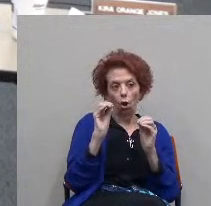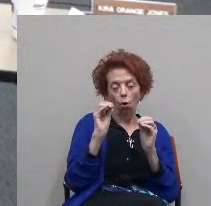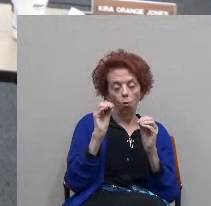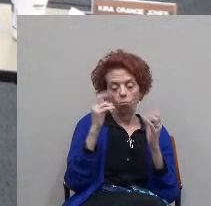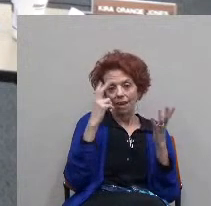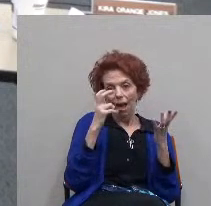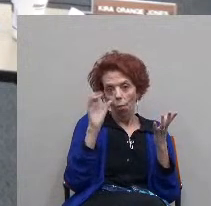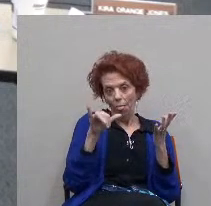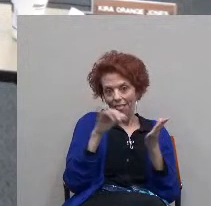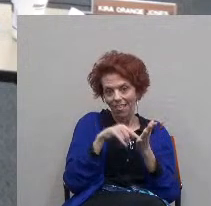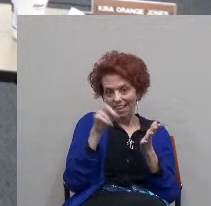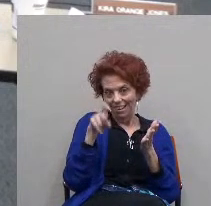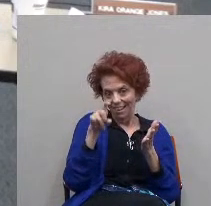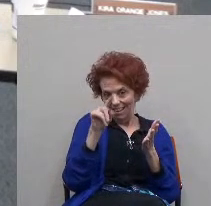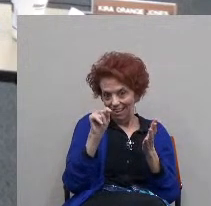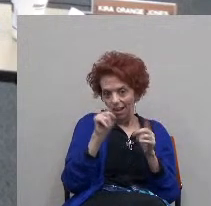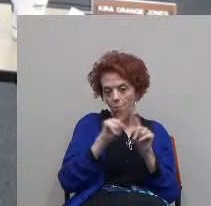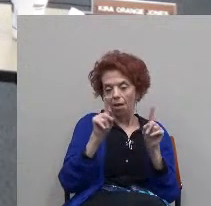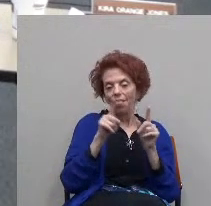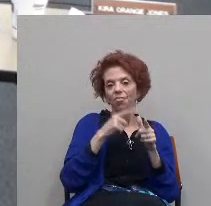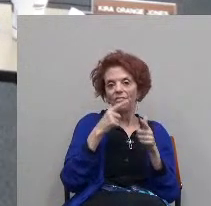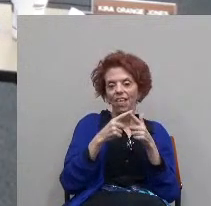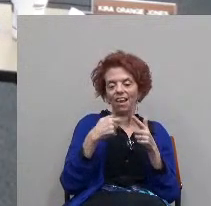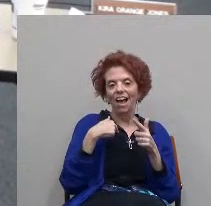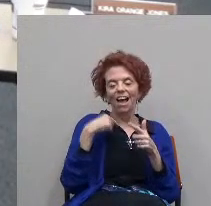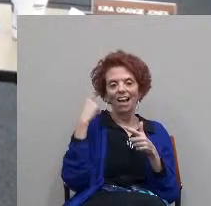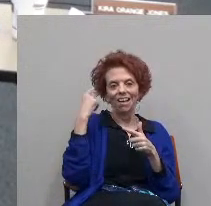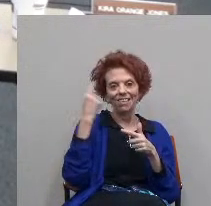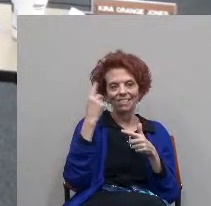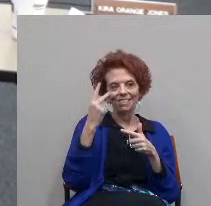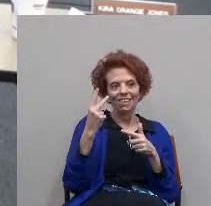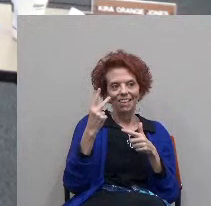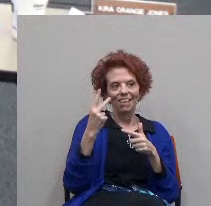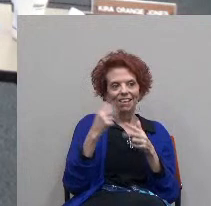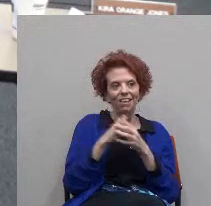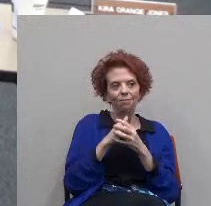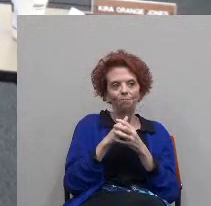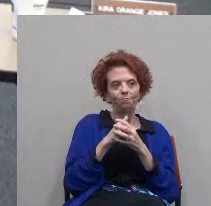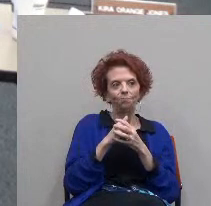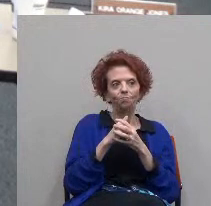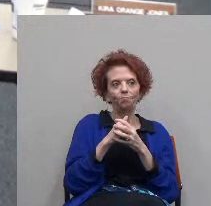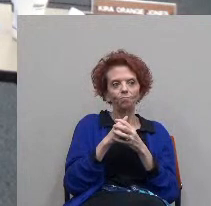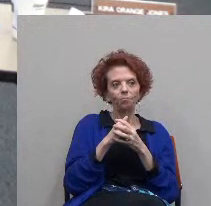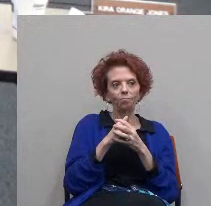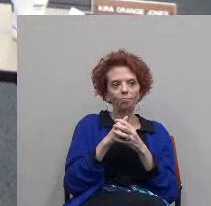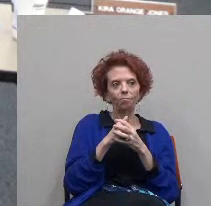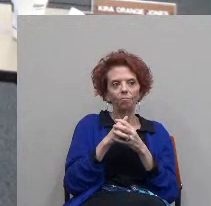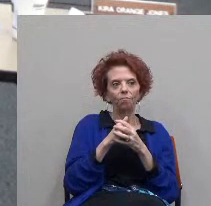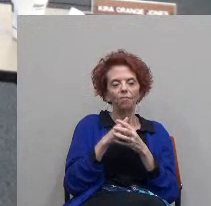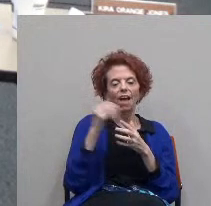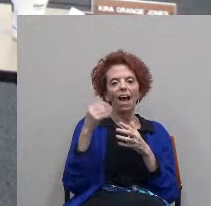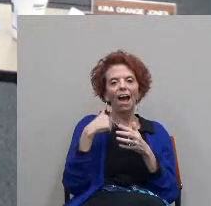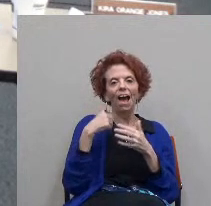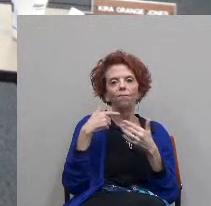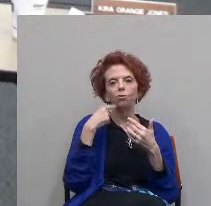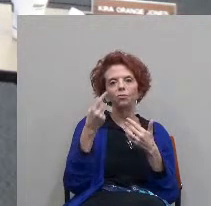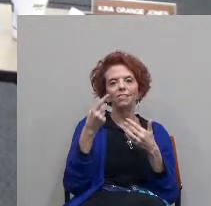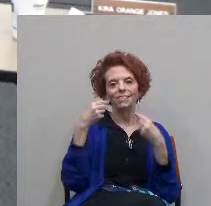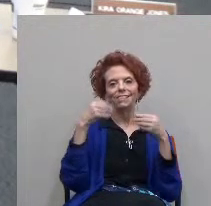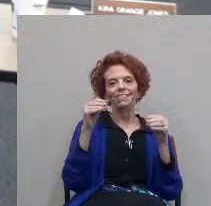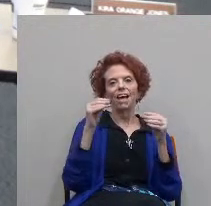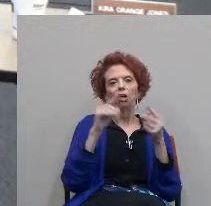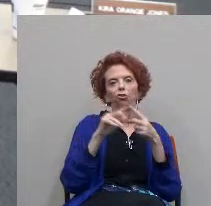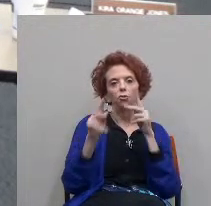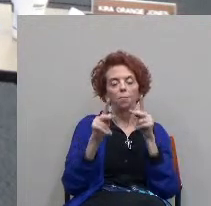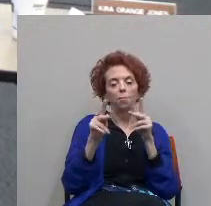that they need it. And then I'm going through, I had to sell this to my people too, what a wonderful thing this is. And